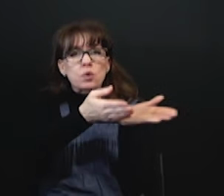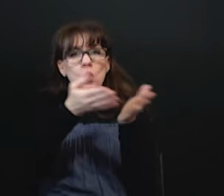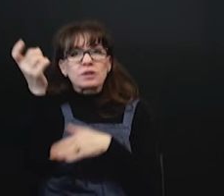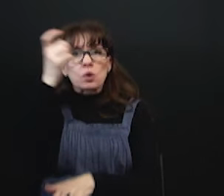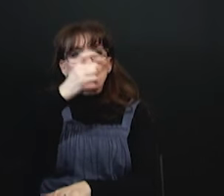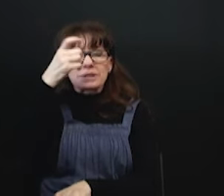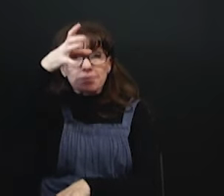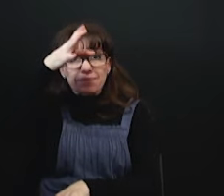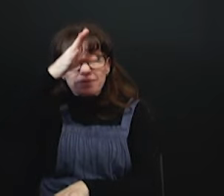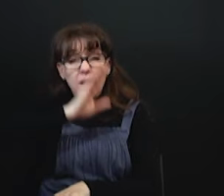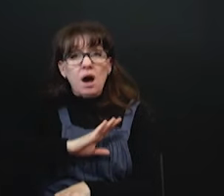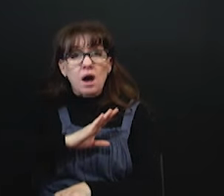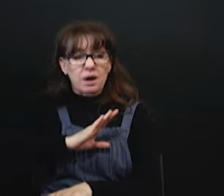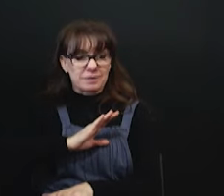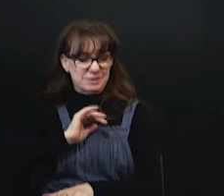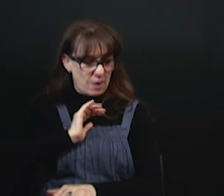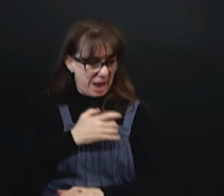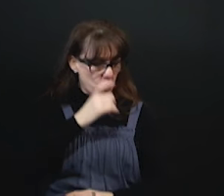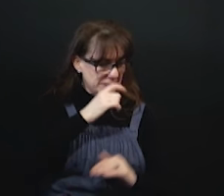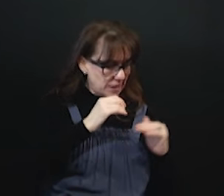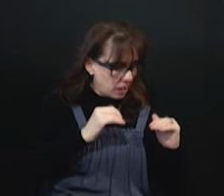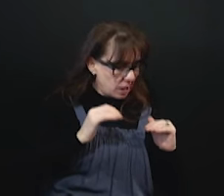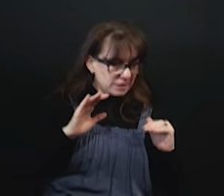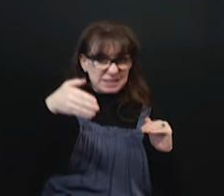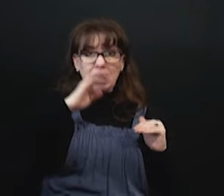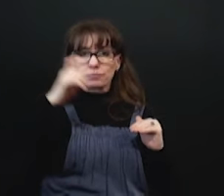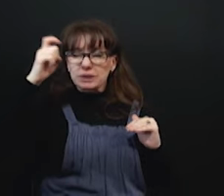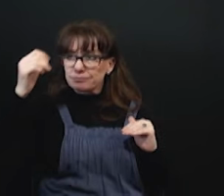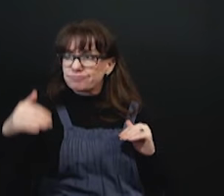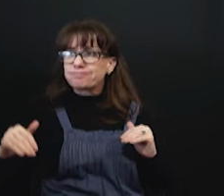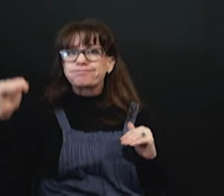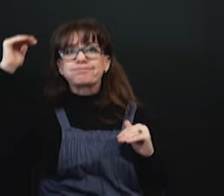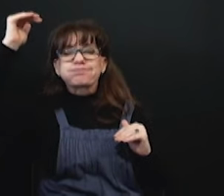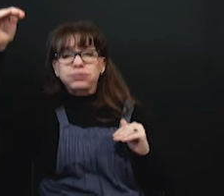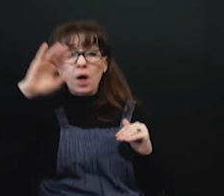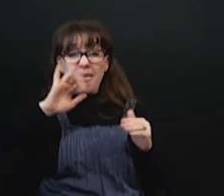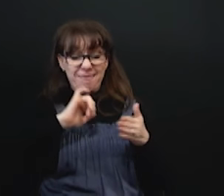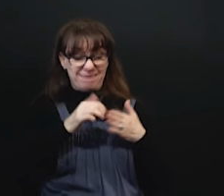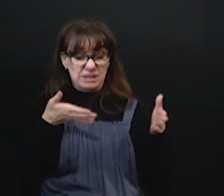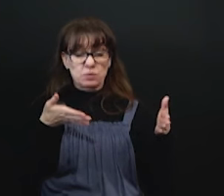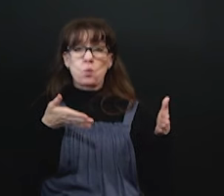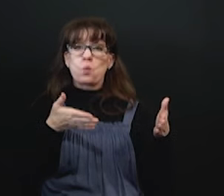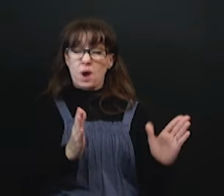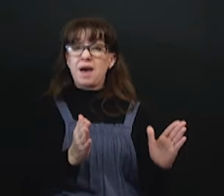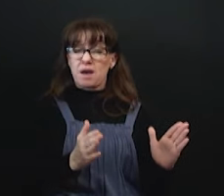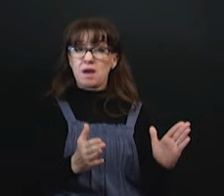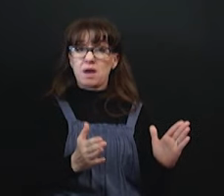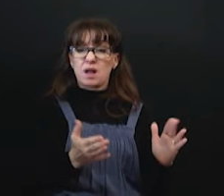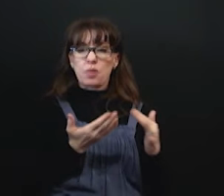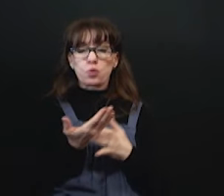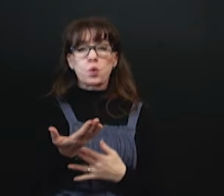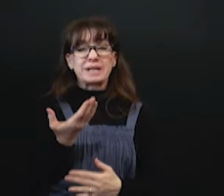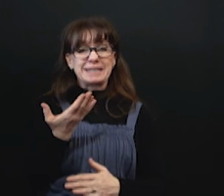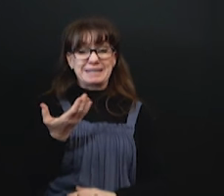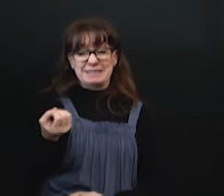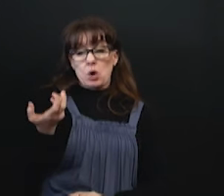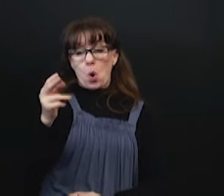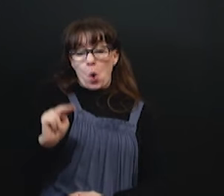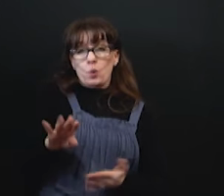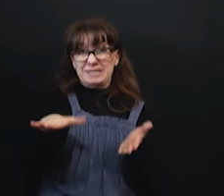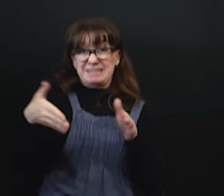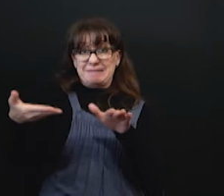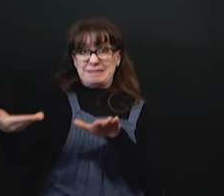of God, so far above our own. The writer goes on, only in this way, through his own death, could he